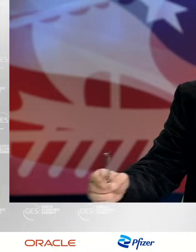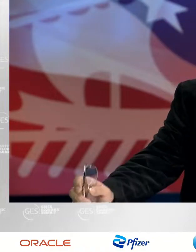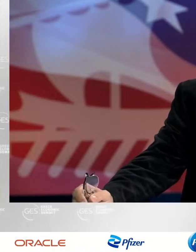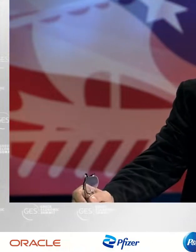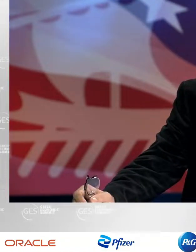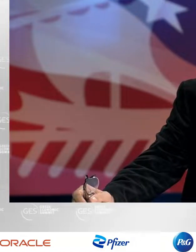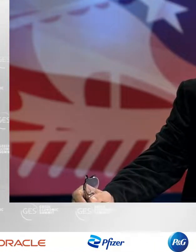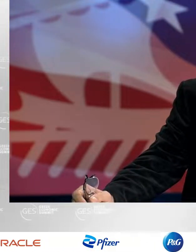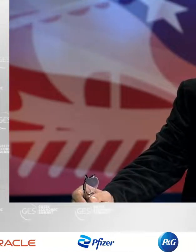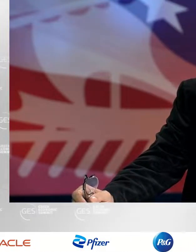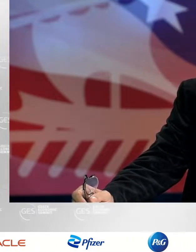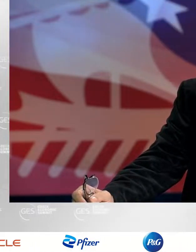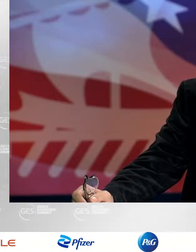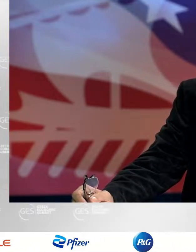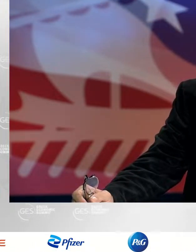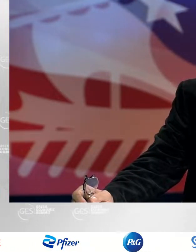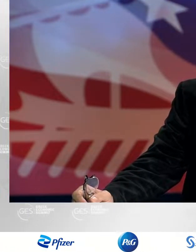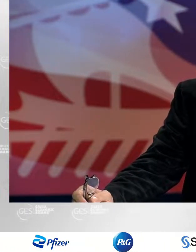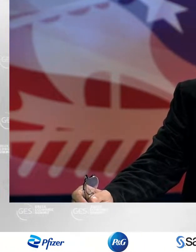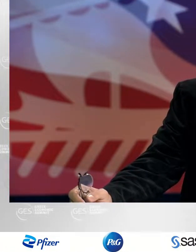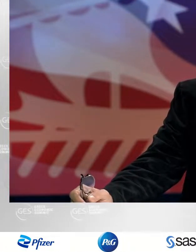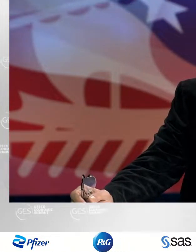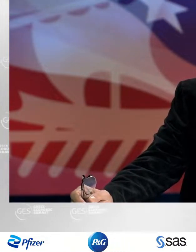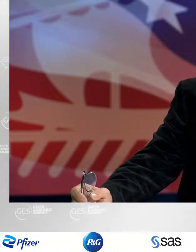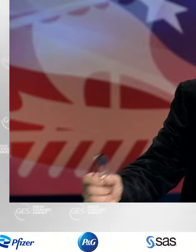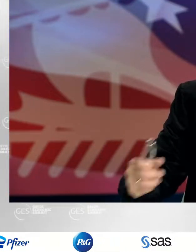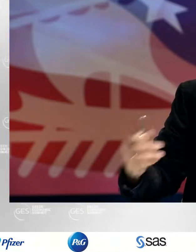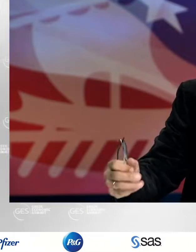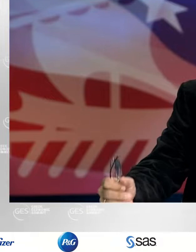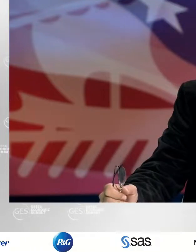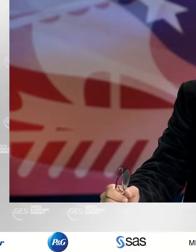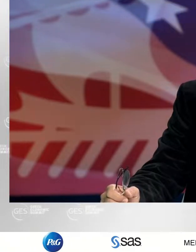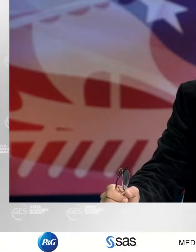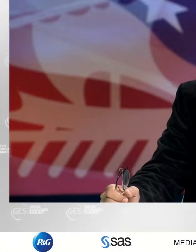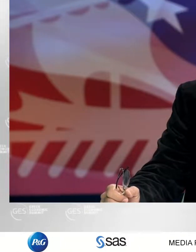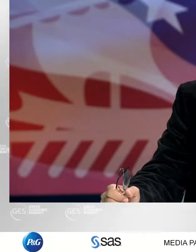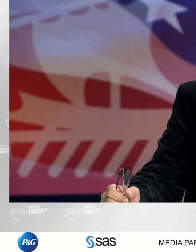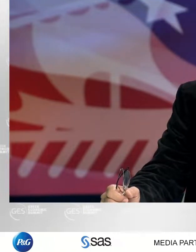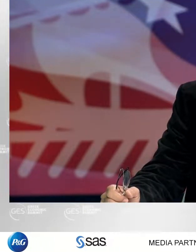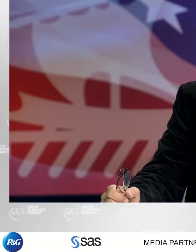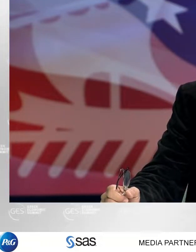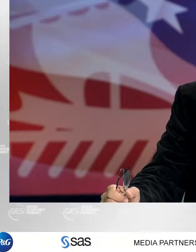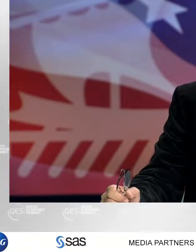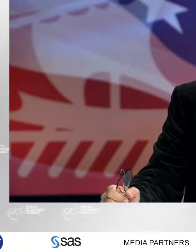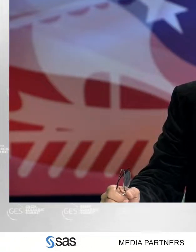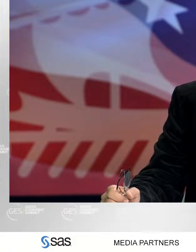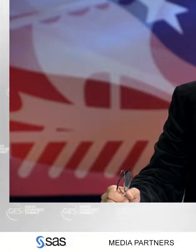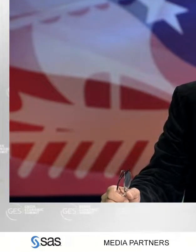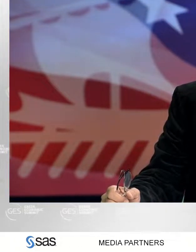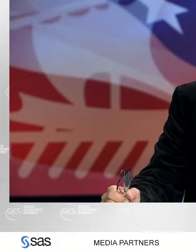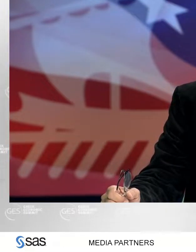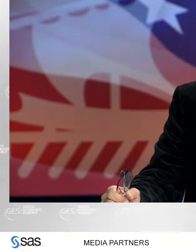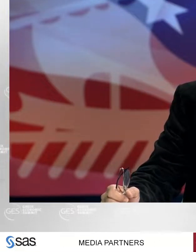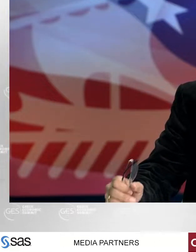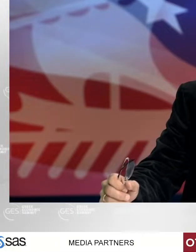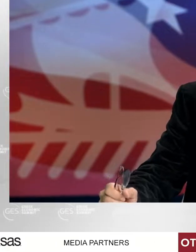change, and thus the need for a really sustainable growth and sustainable future in a conjuncture